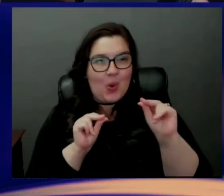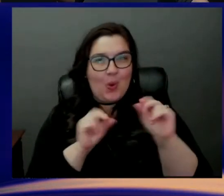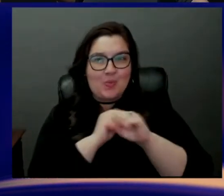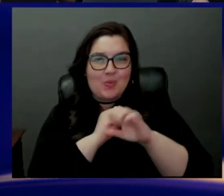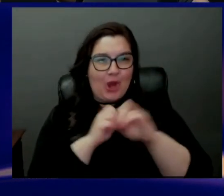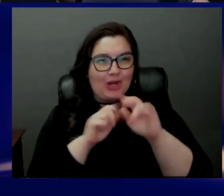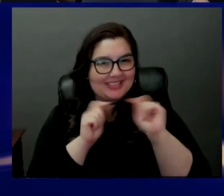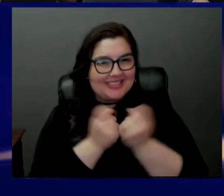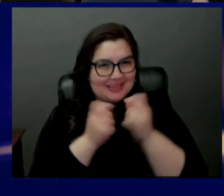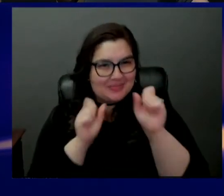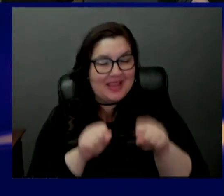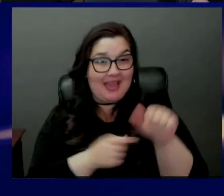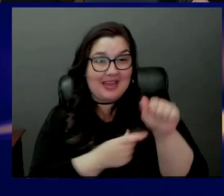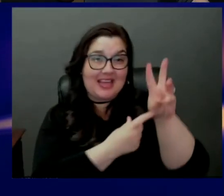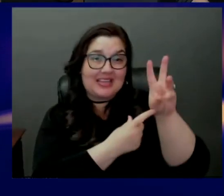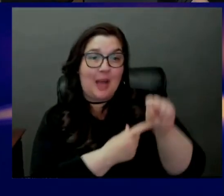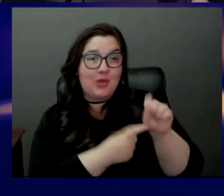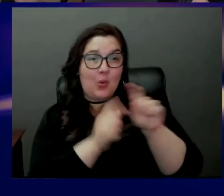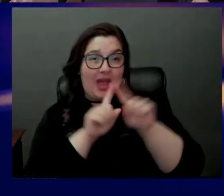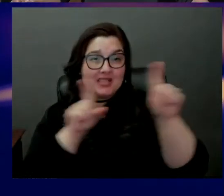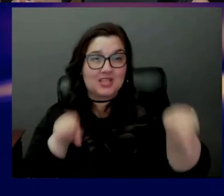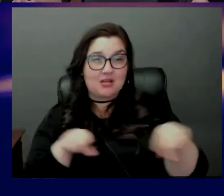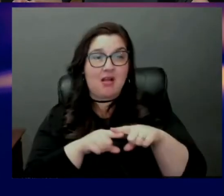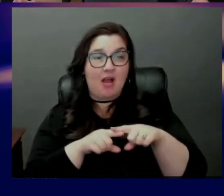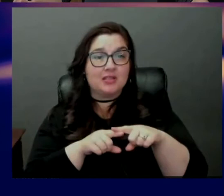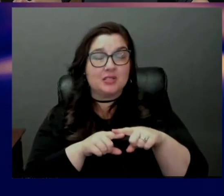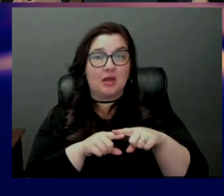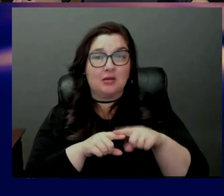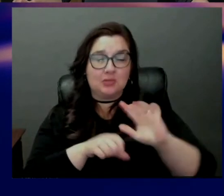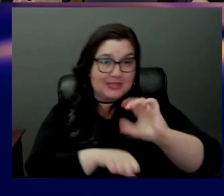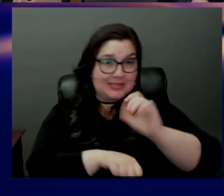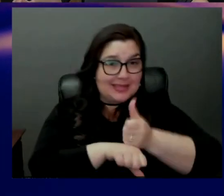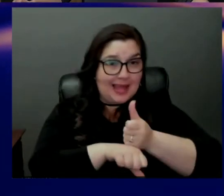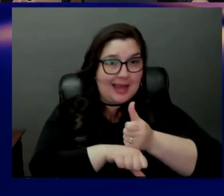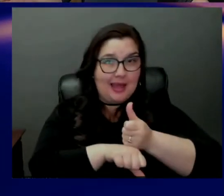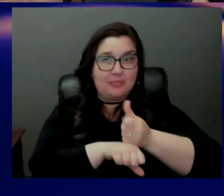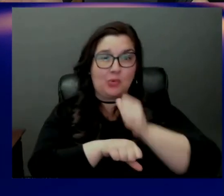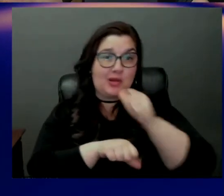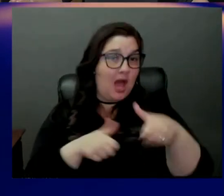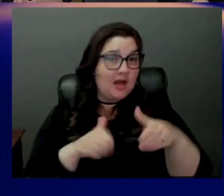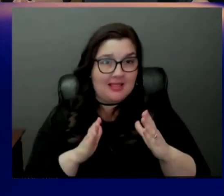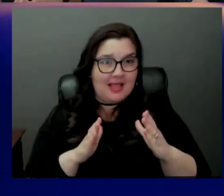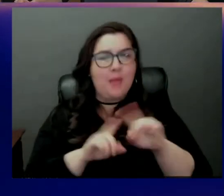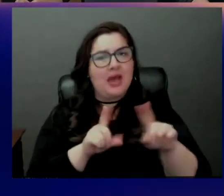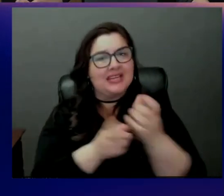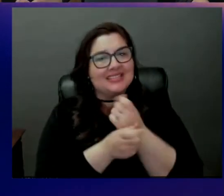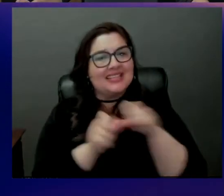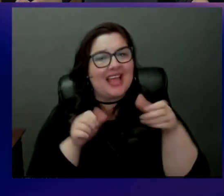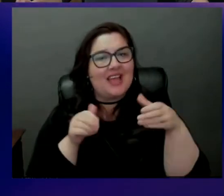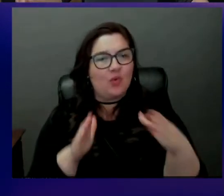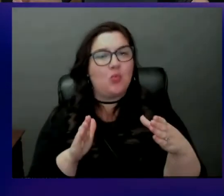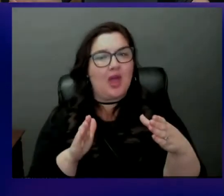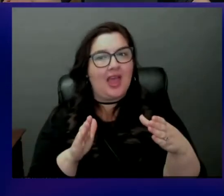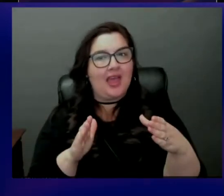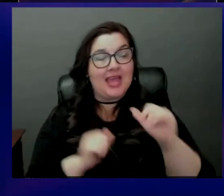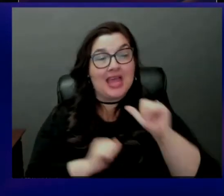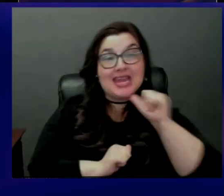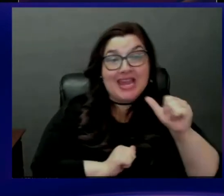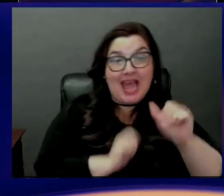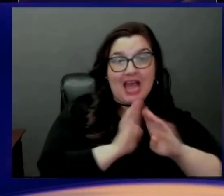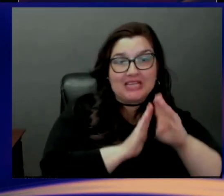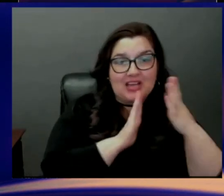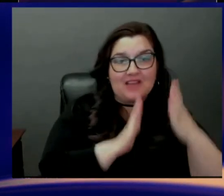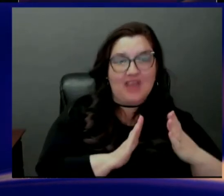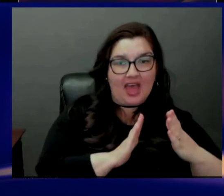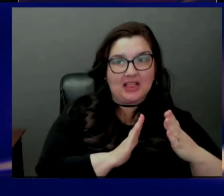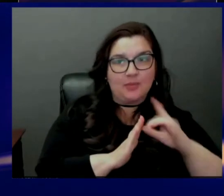different permissions that you can set up to allow certain things and not allow certain things. So it's a safe way to let non-developers, to sort of democratize the